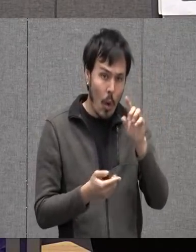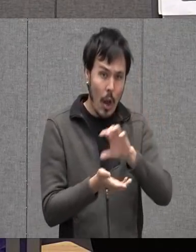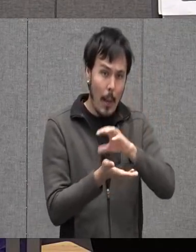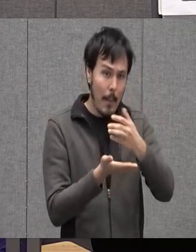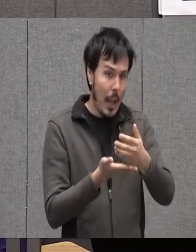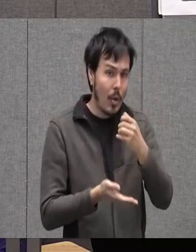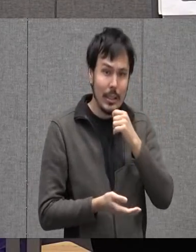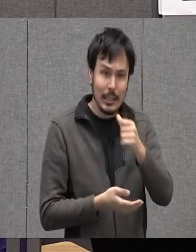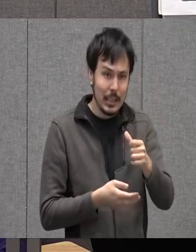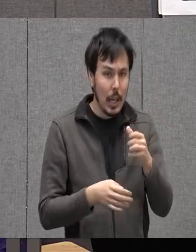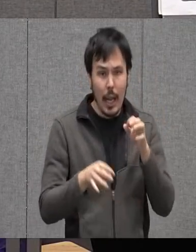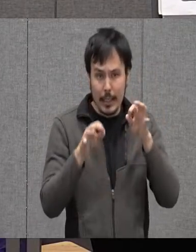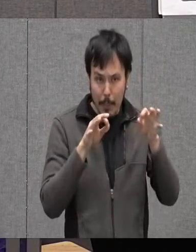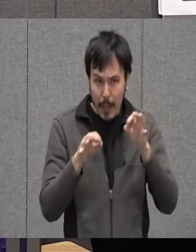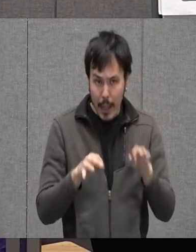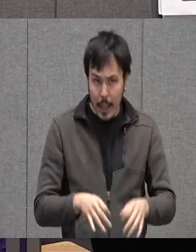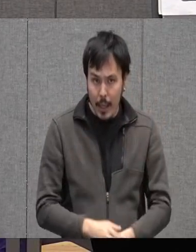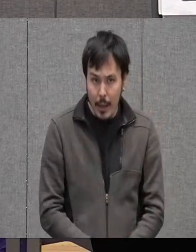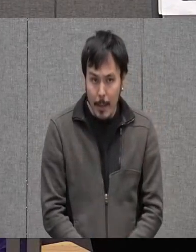for us?